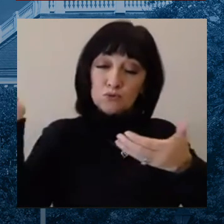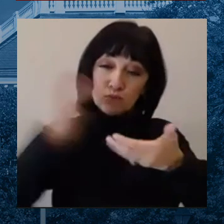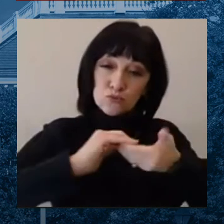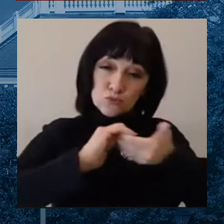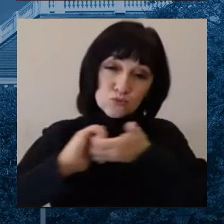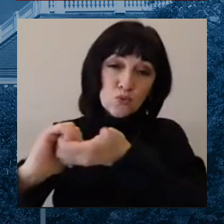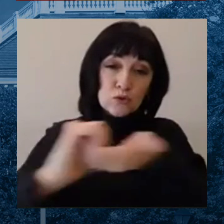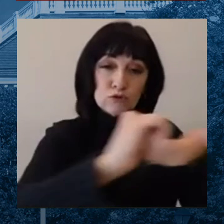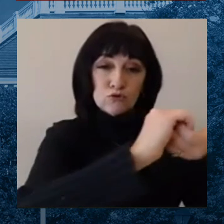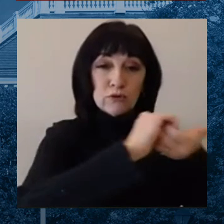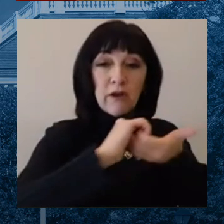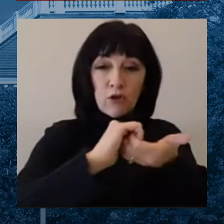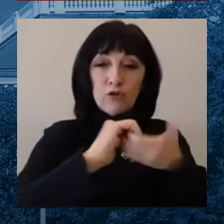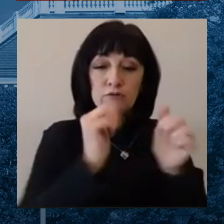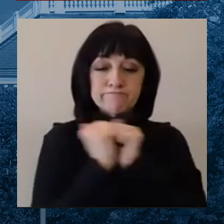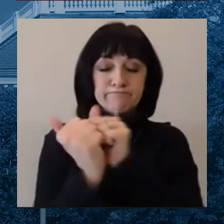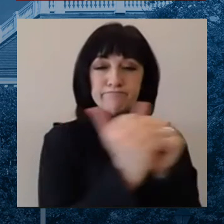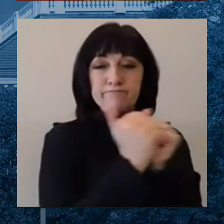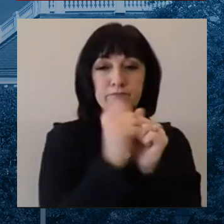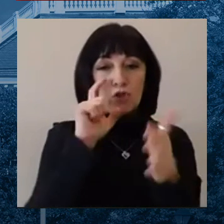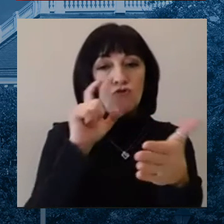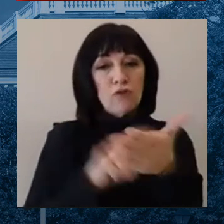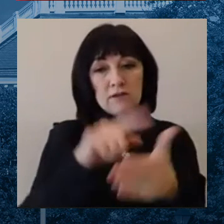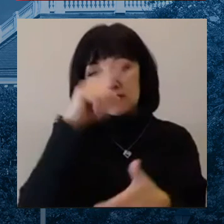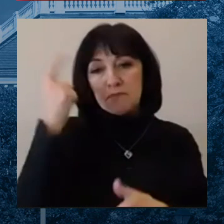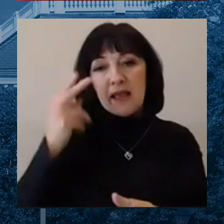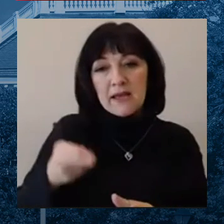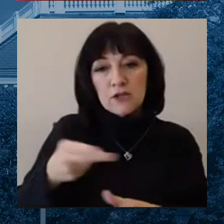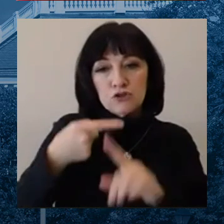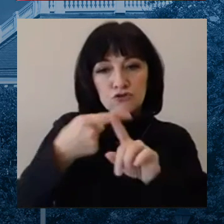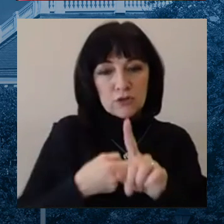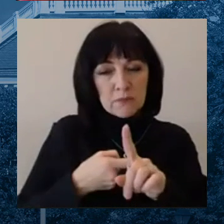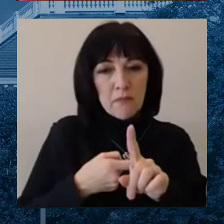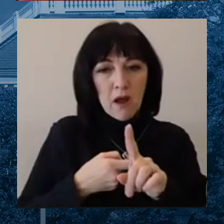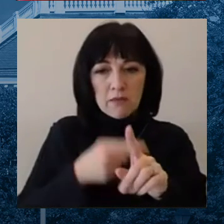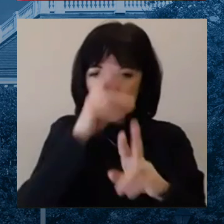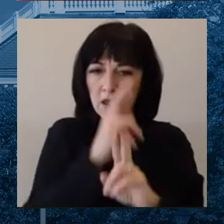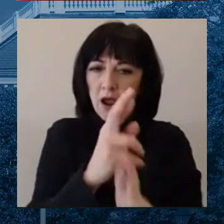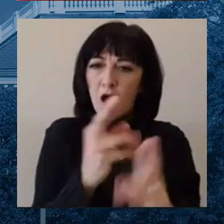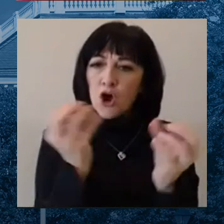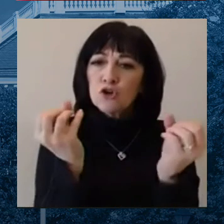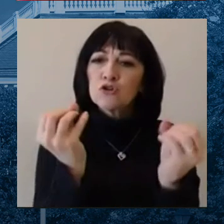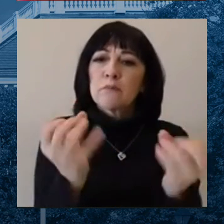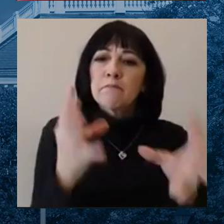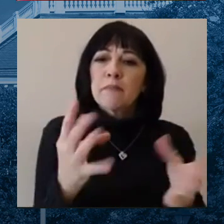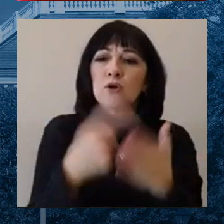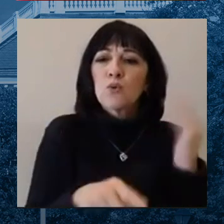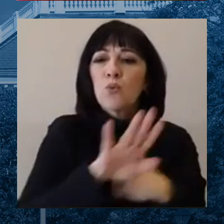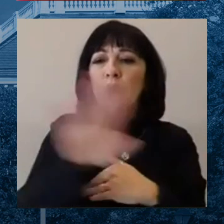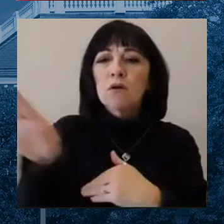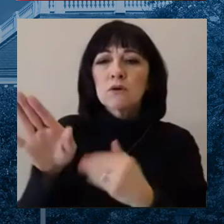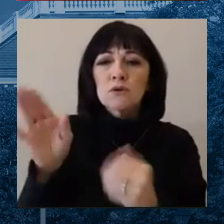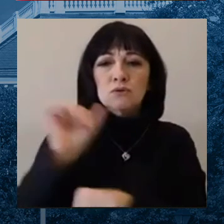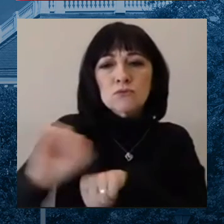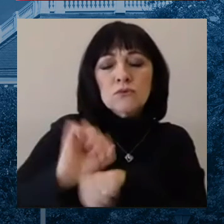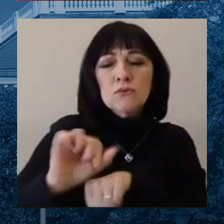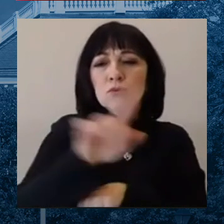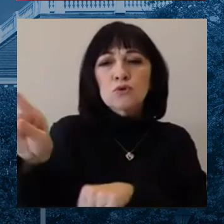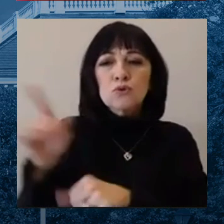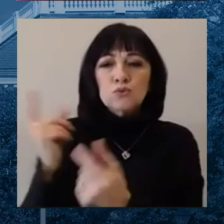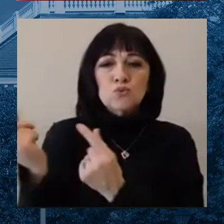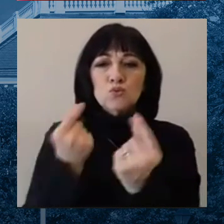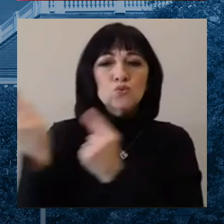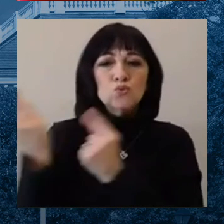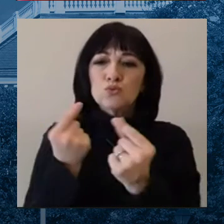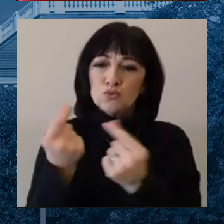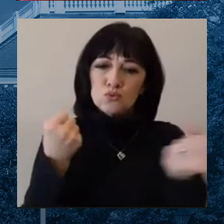recognize Black History Month in honor of the many contributions African-American individuals have made to the state of Delaware and to